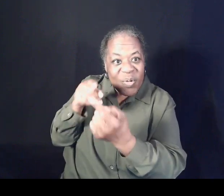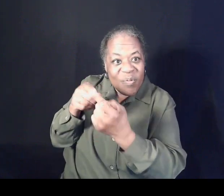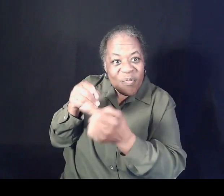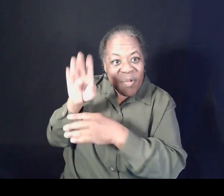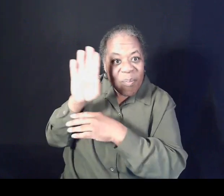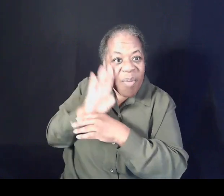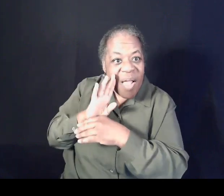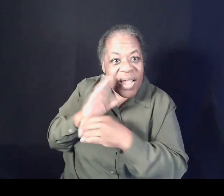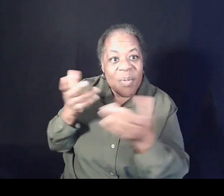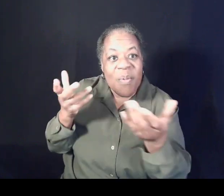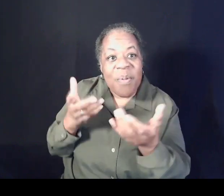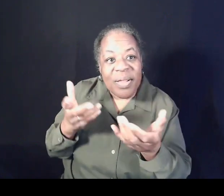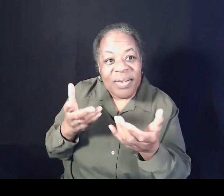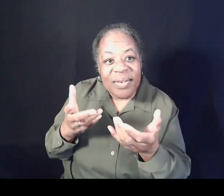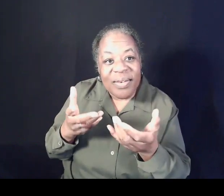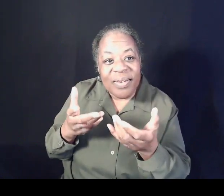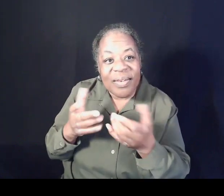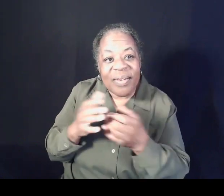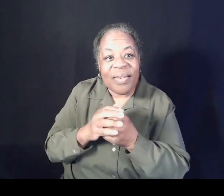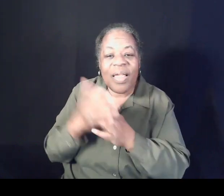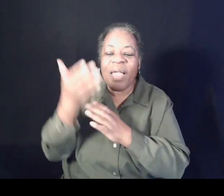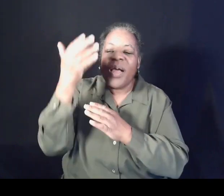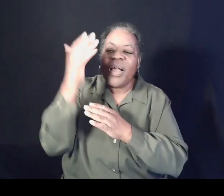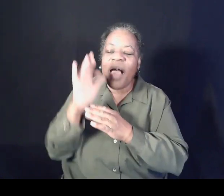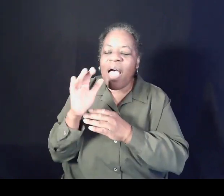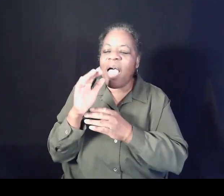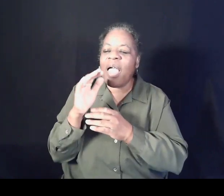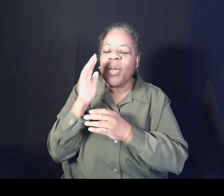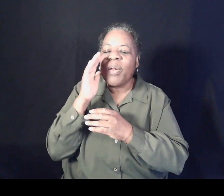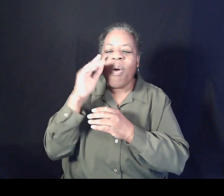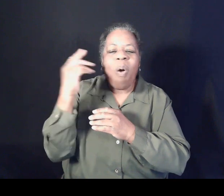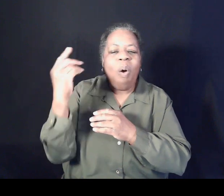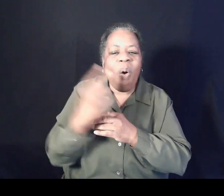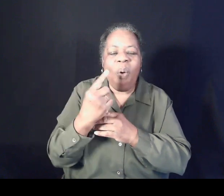this. One of them is God will always provide.